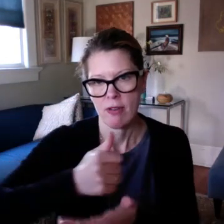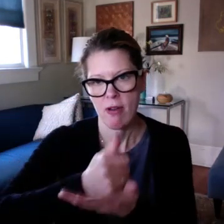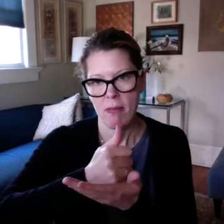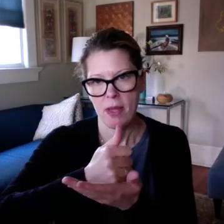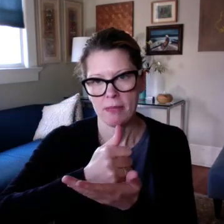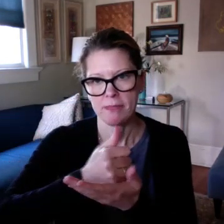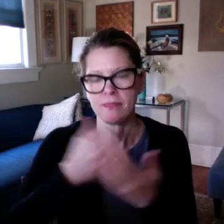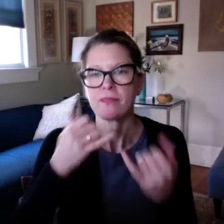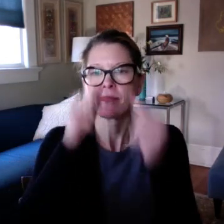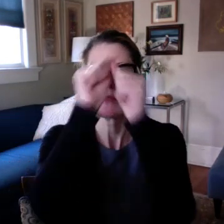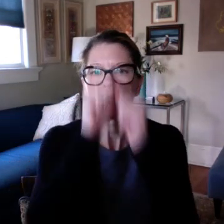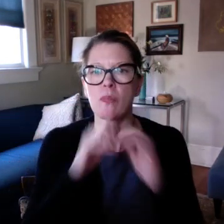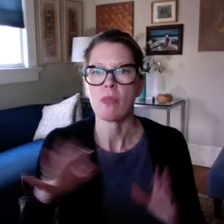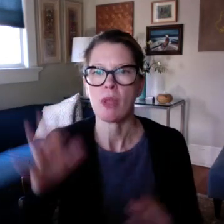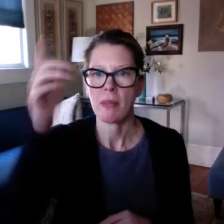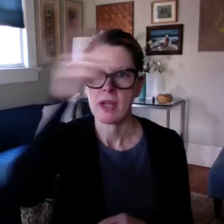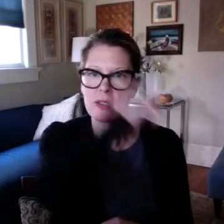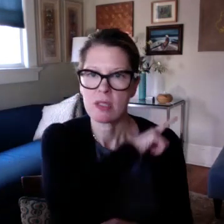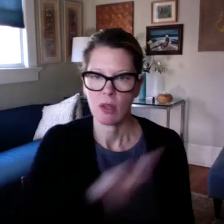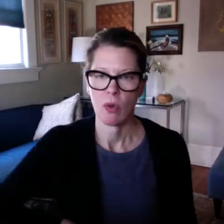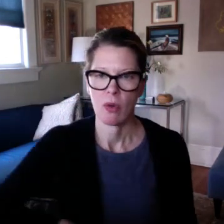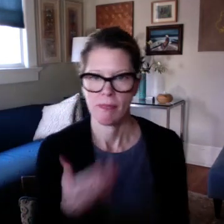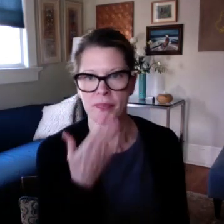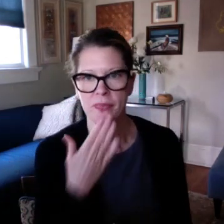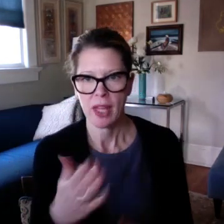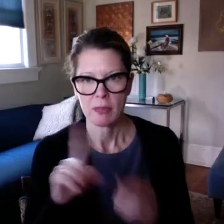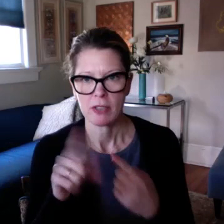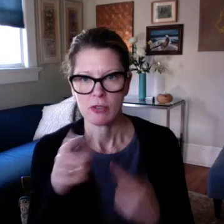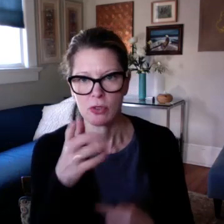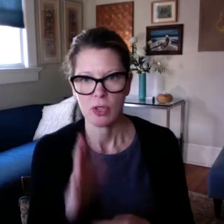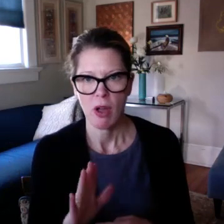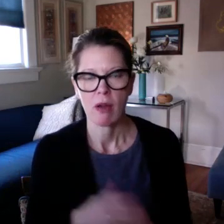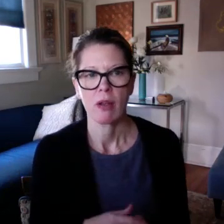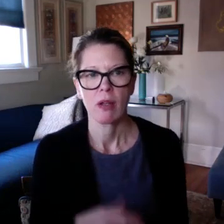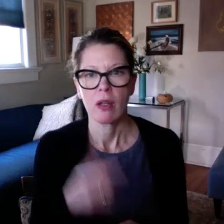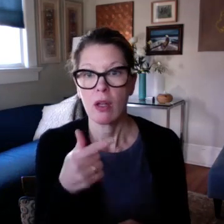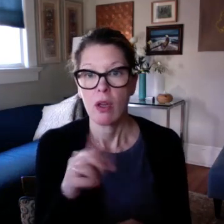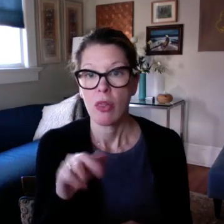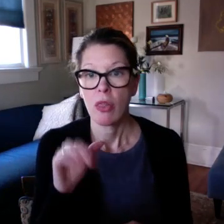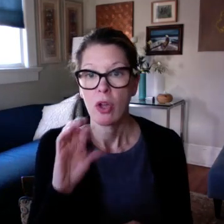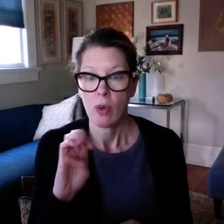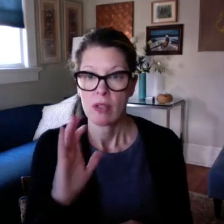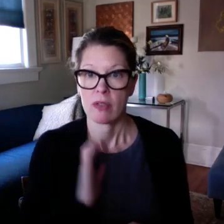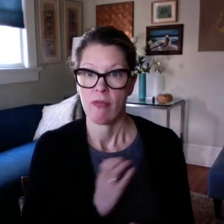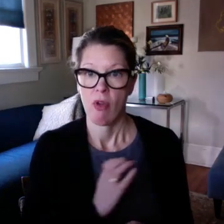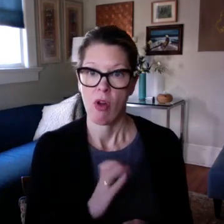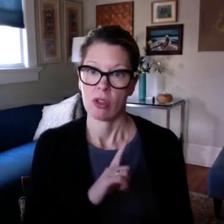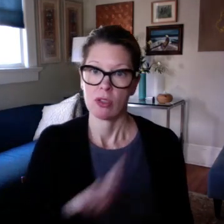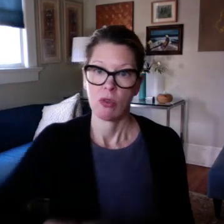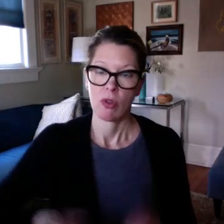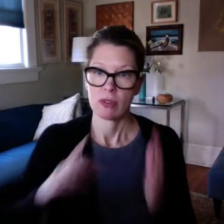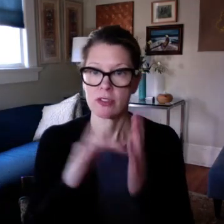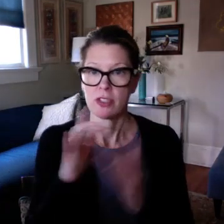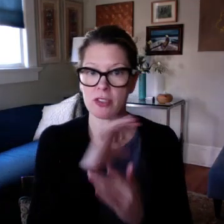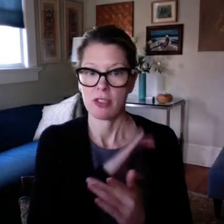Let us bless the Lord. Thanks be to God. The grace of our Lord Jesus Christ, and the love of